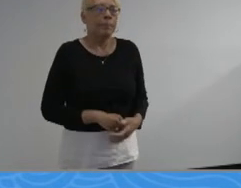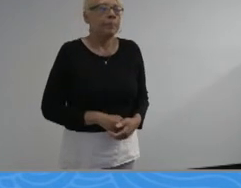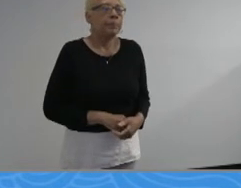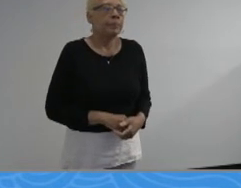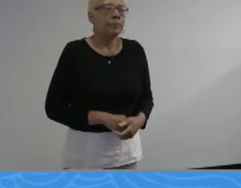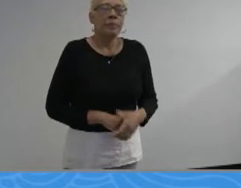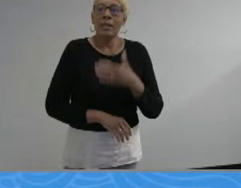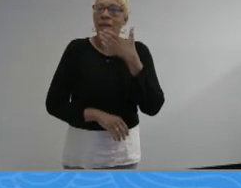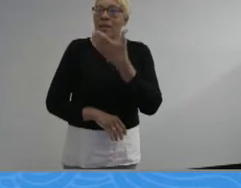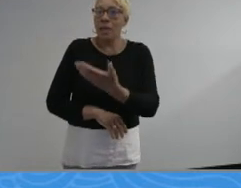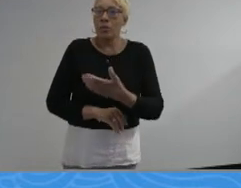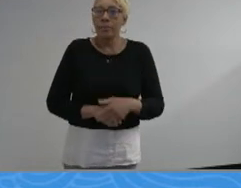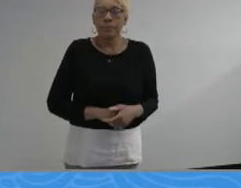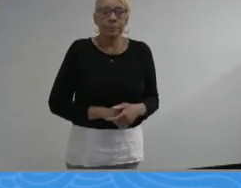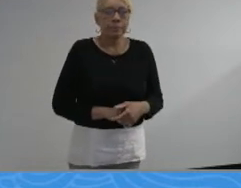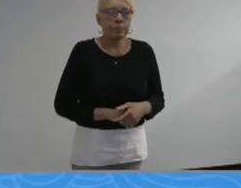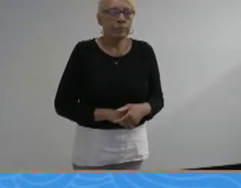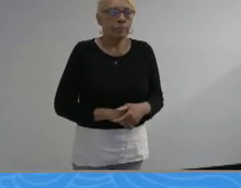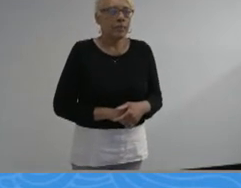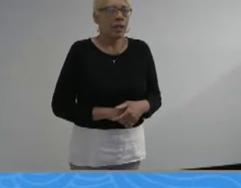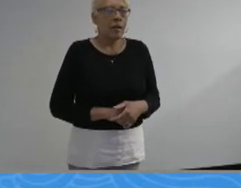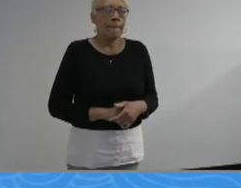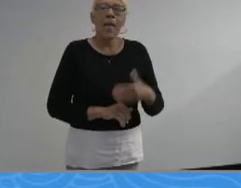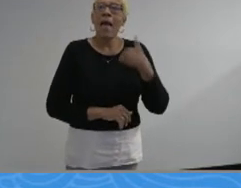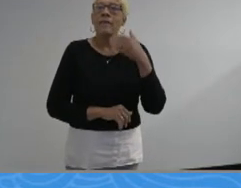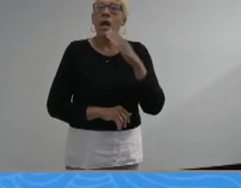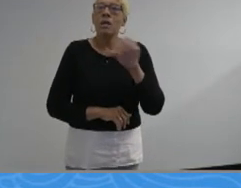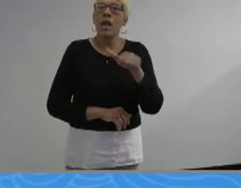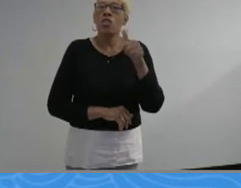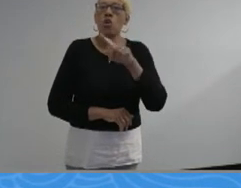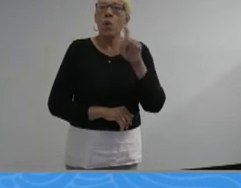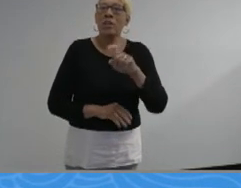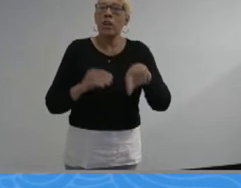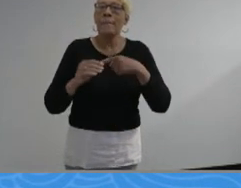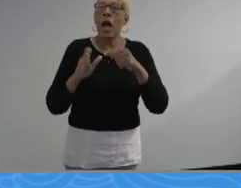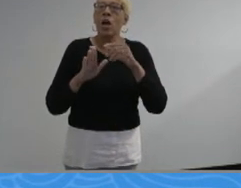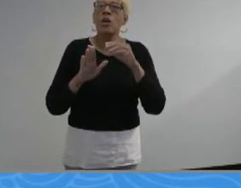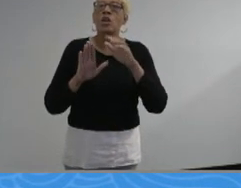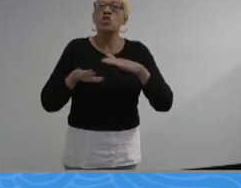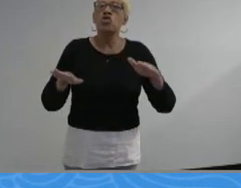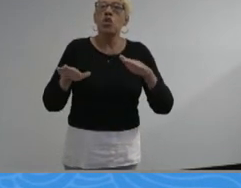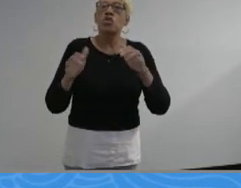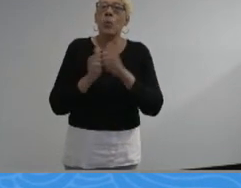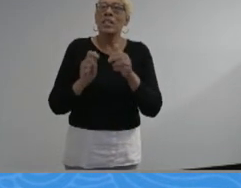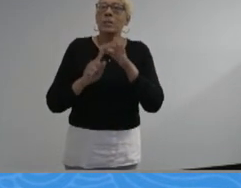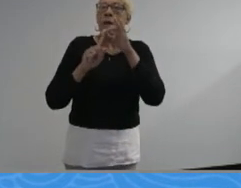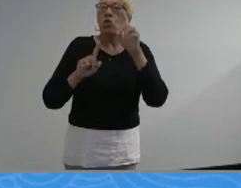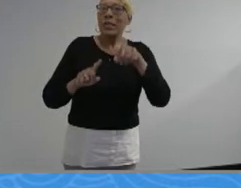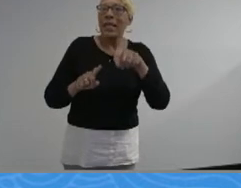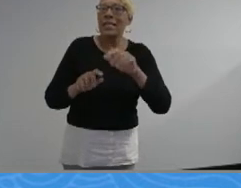Thank you. Here's another question about children with special needs. How are these